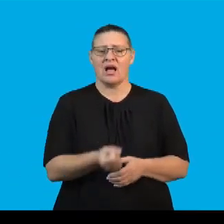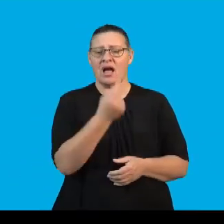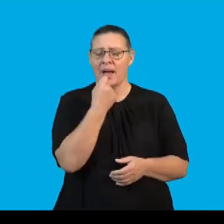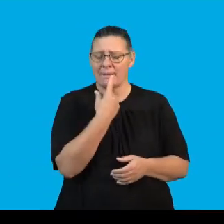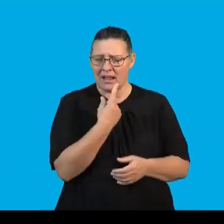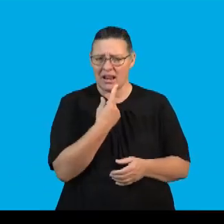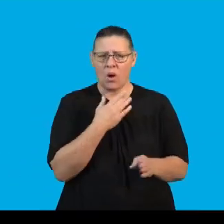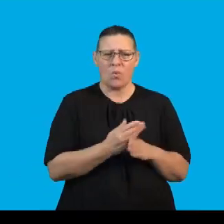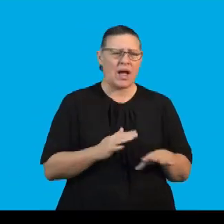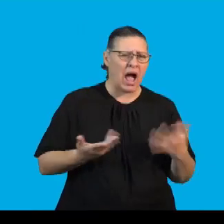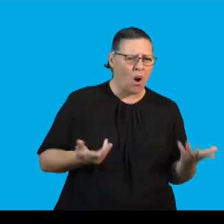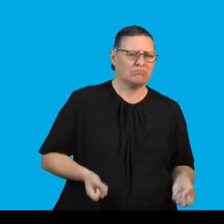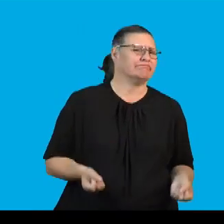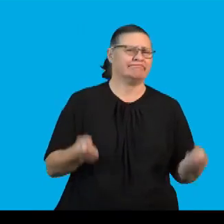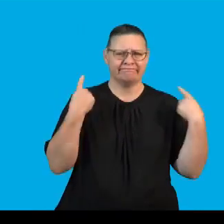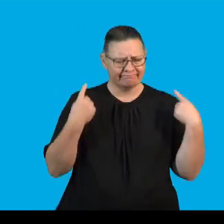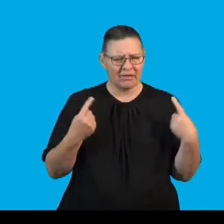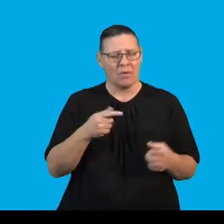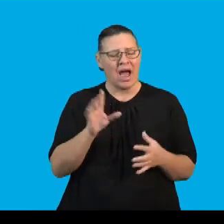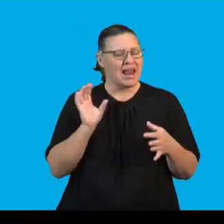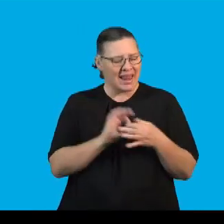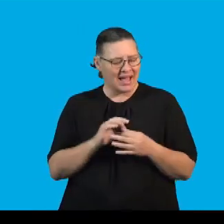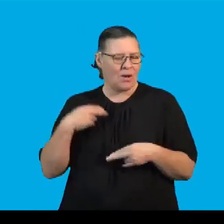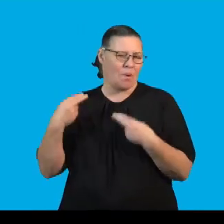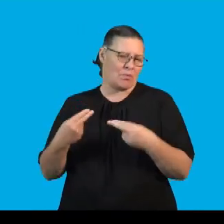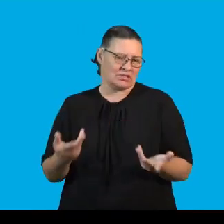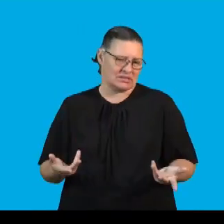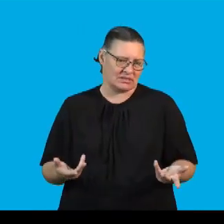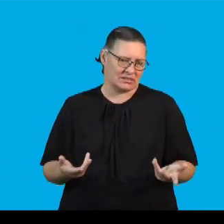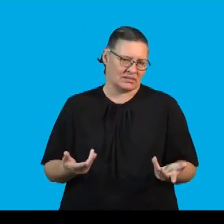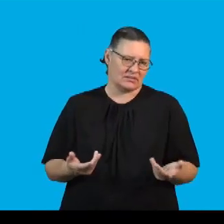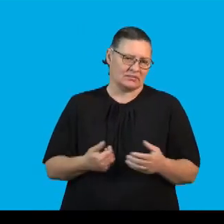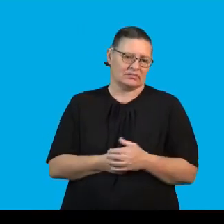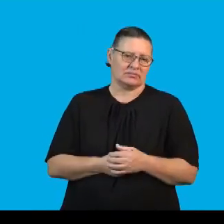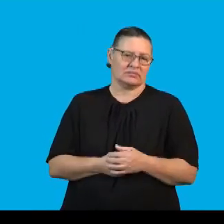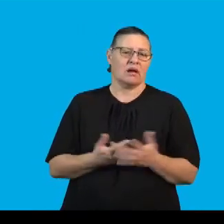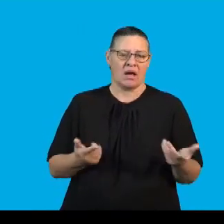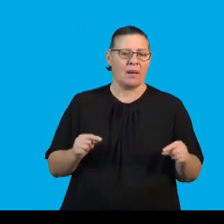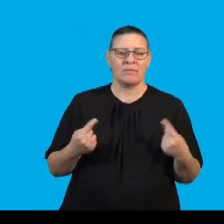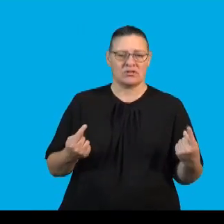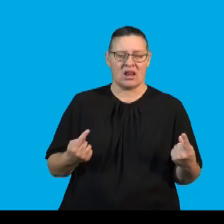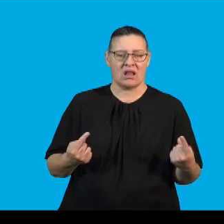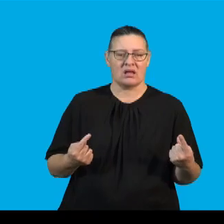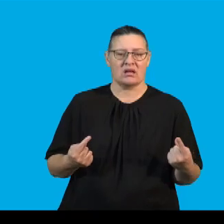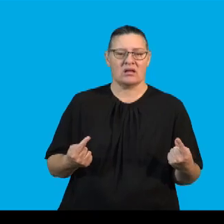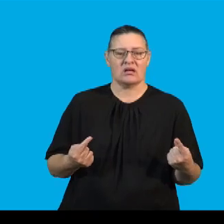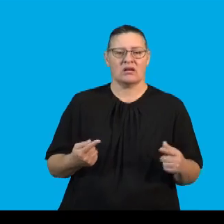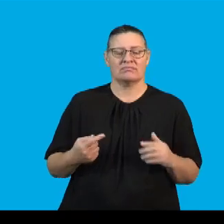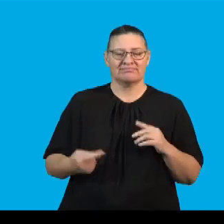and the contraceptive pill, we know it links to hormones, unable to predict the effect